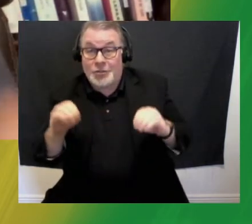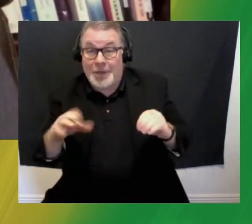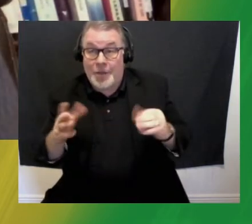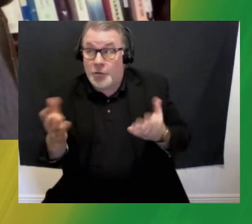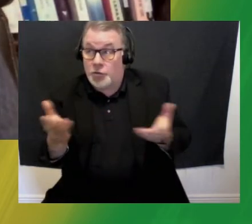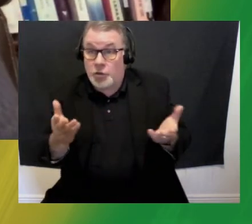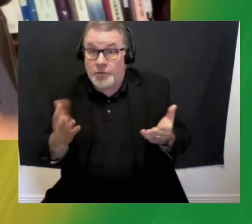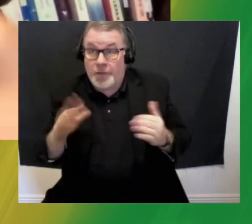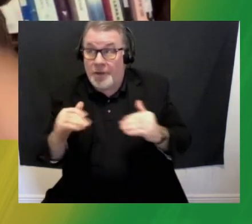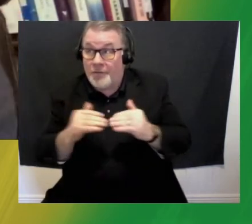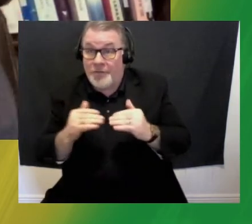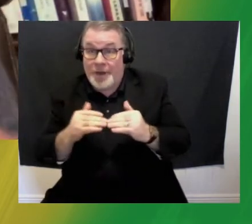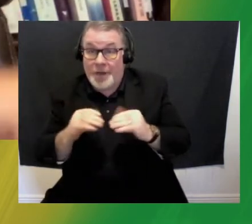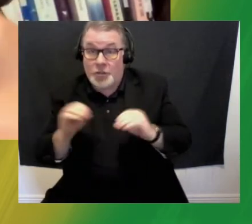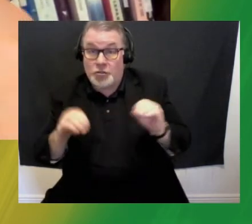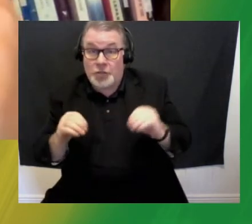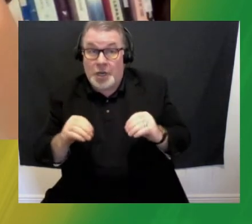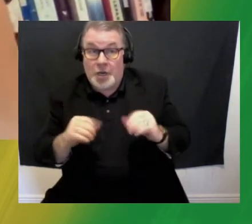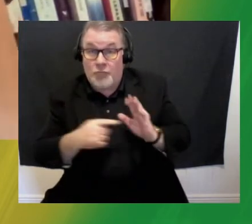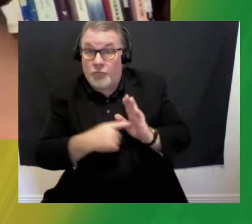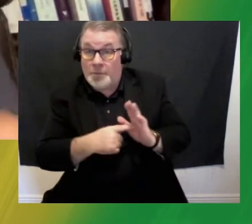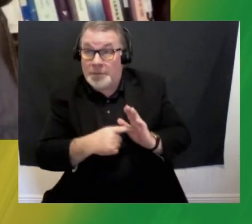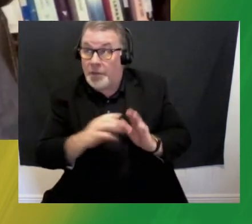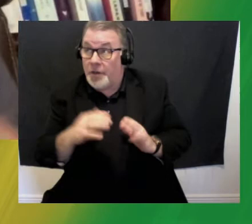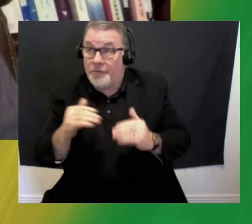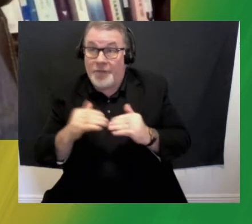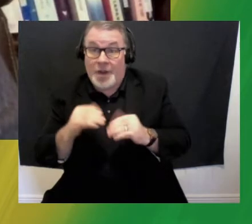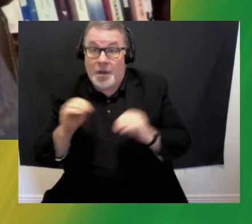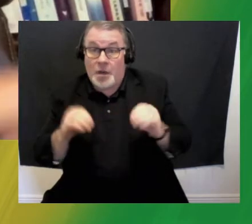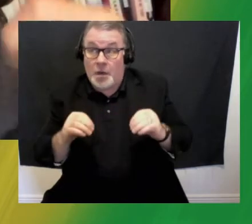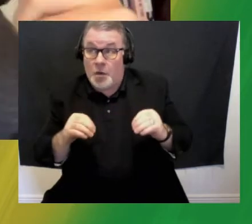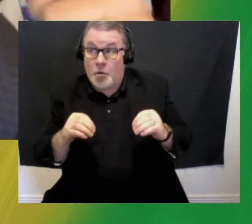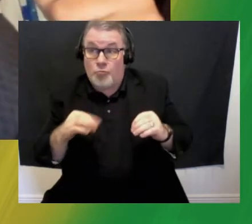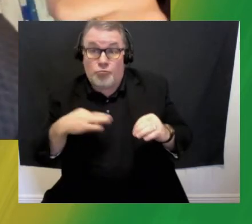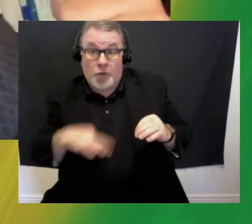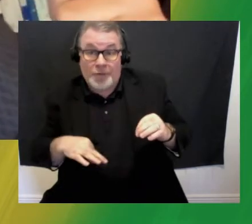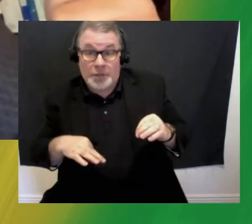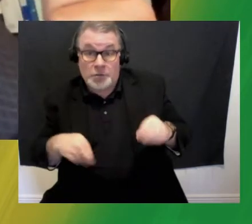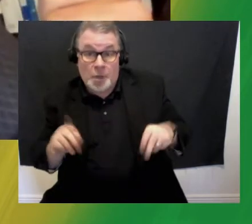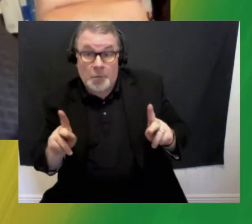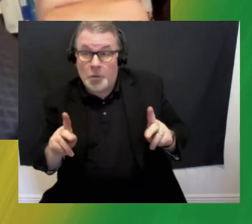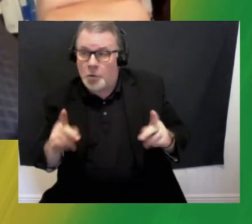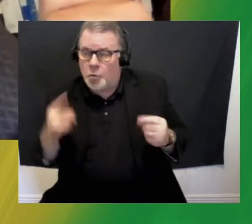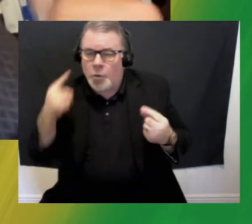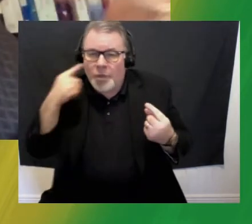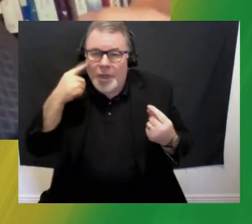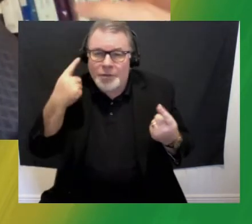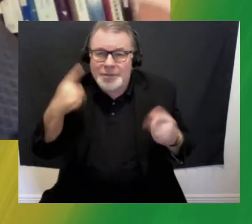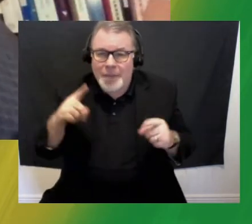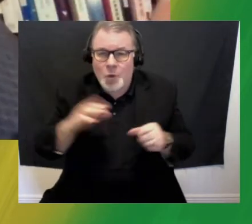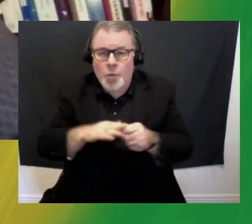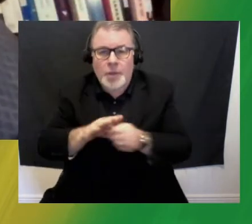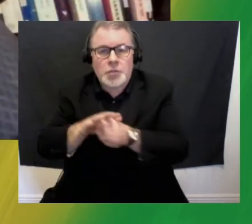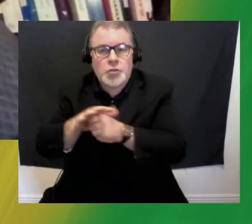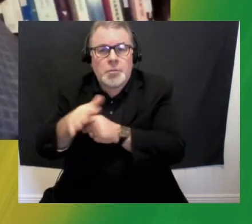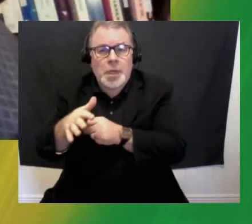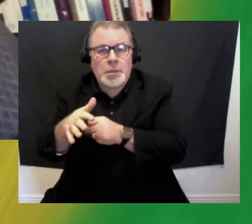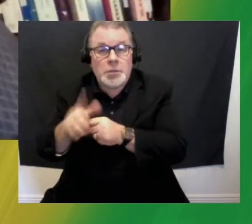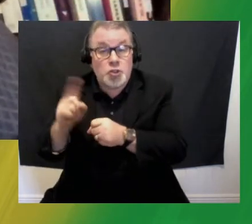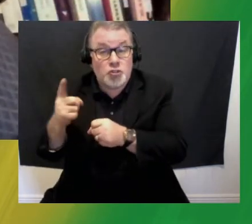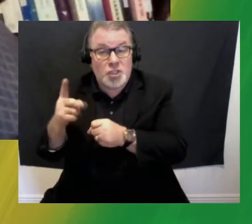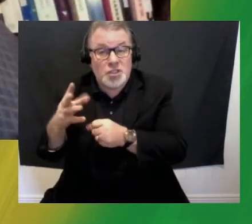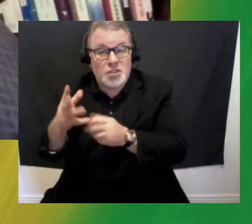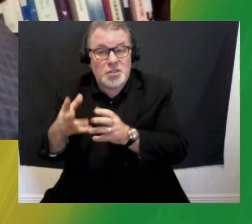of representation and their share of privilege and opportunity, what do we think is happening to the surplus? Like, is it just getting buried in